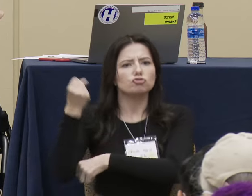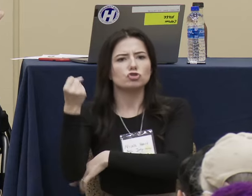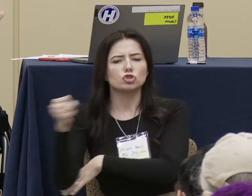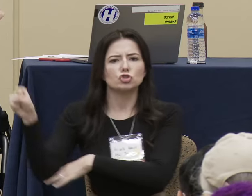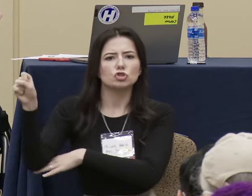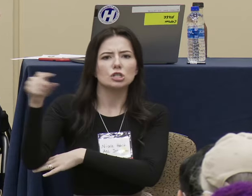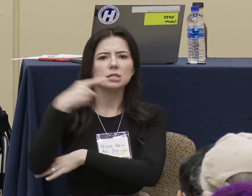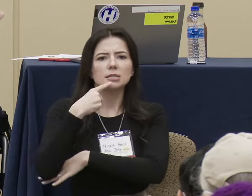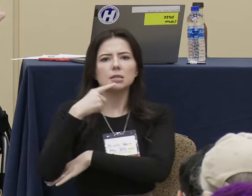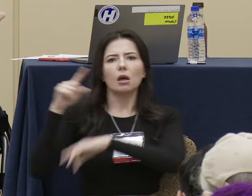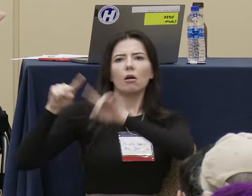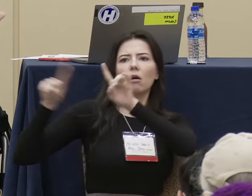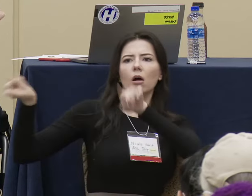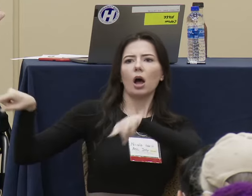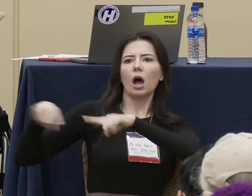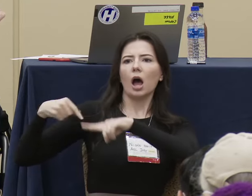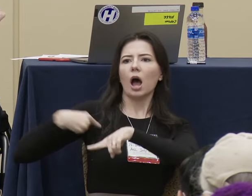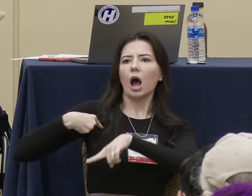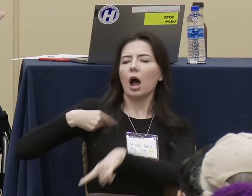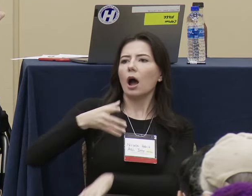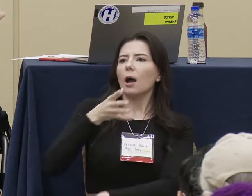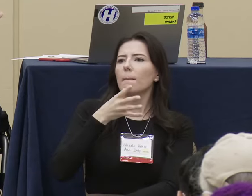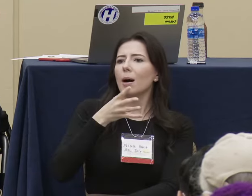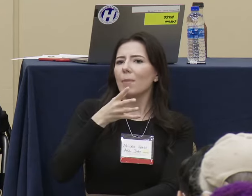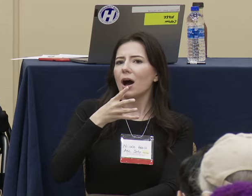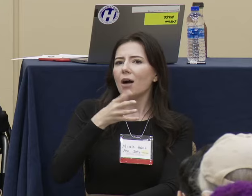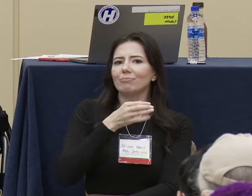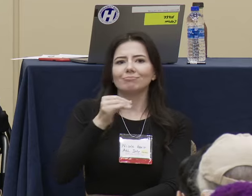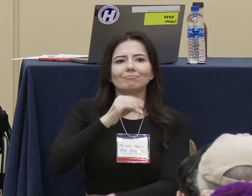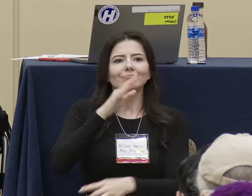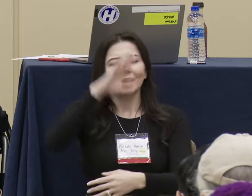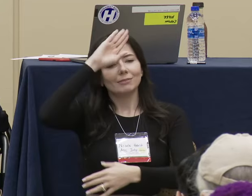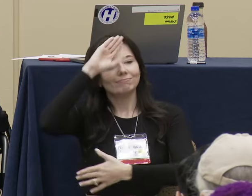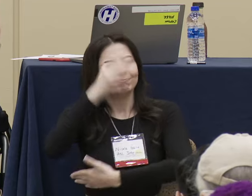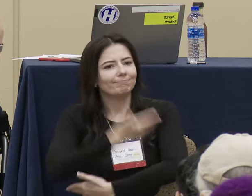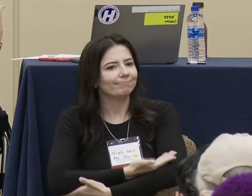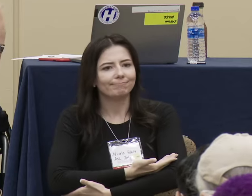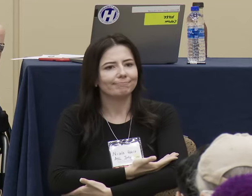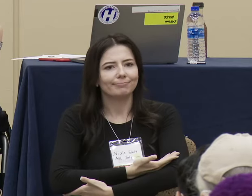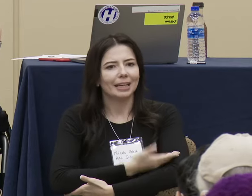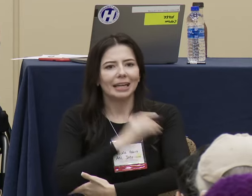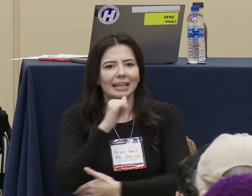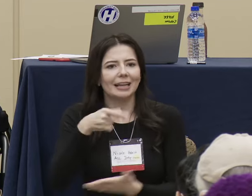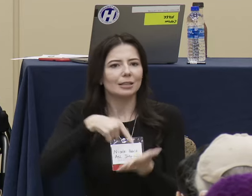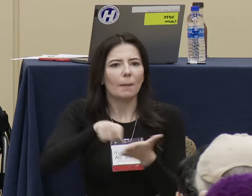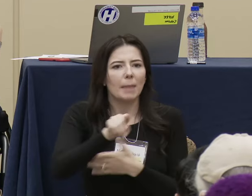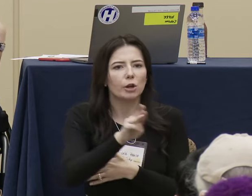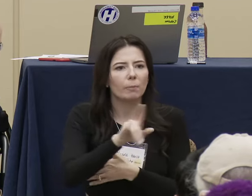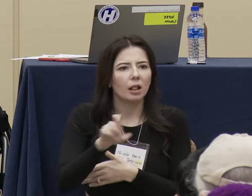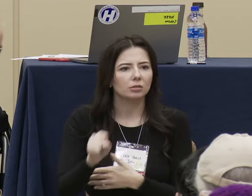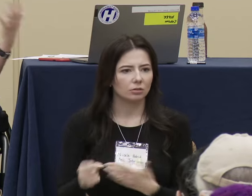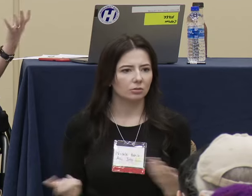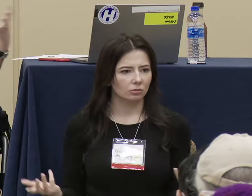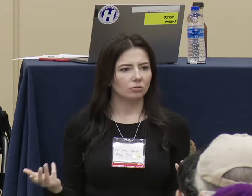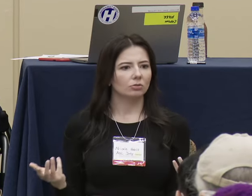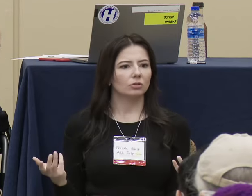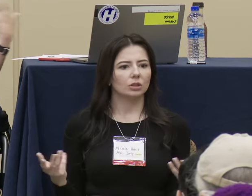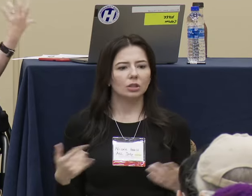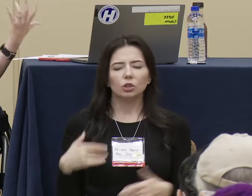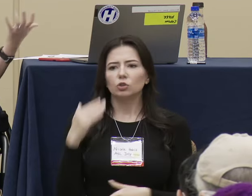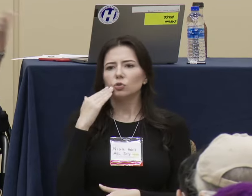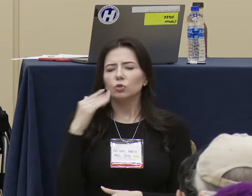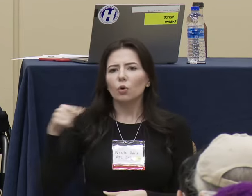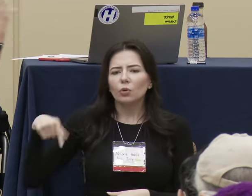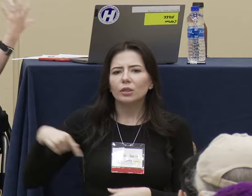am a mom and my son is not a paycheck." These signs alluded, of course, to placards held by sanitation